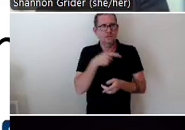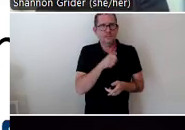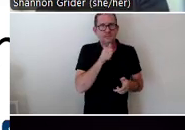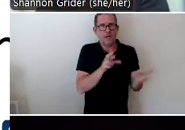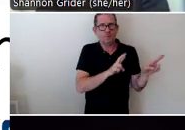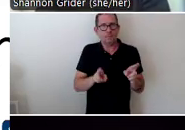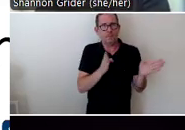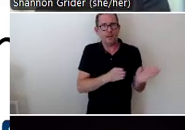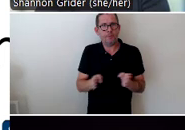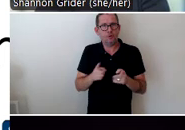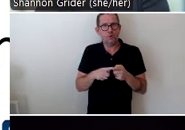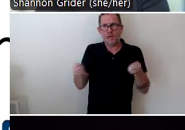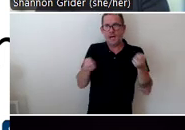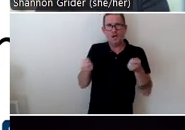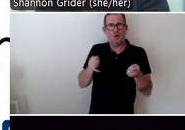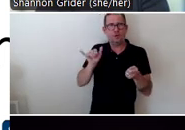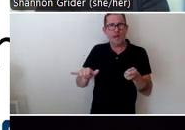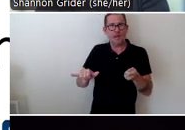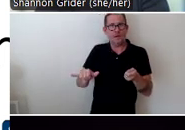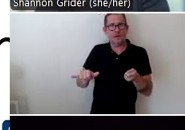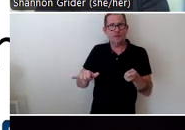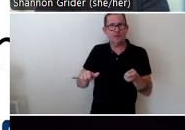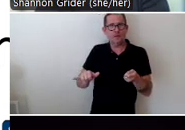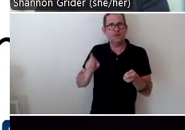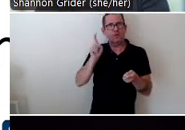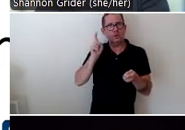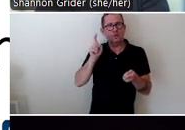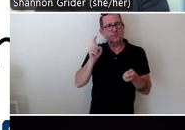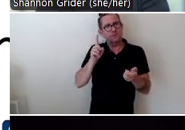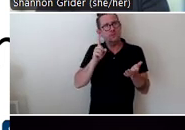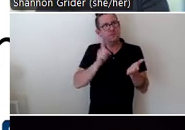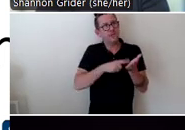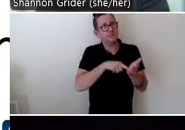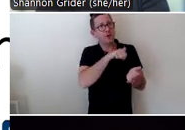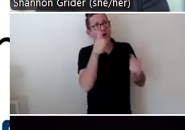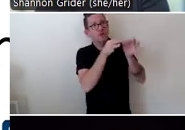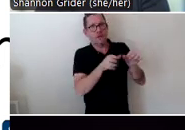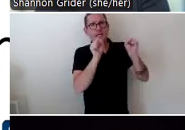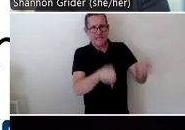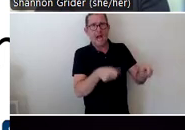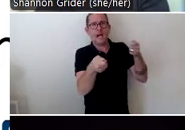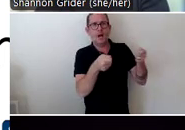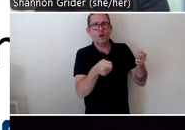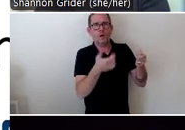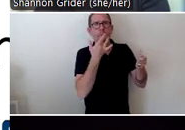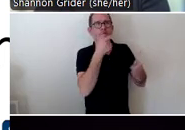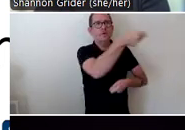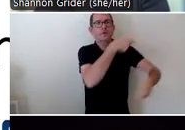rape or other sensitive topics, that interpreter may be caught off guard. And